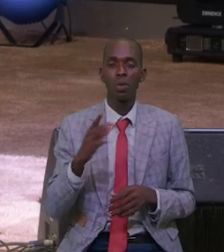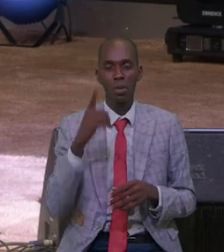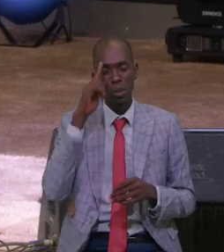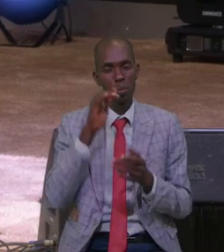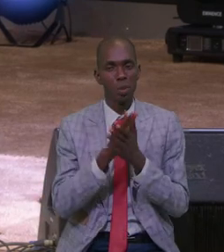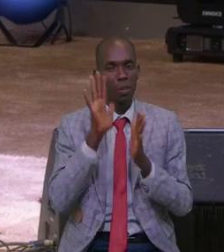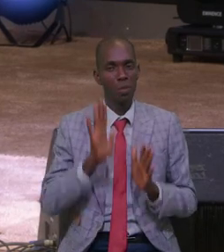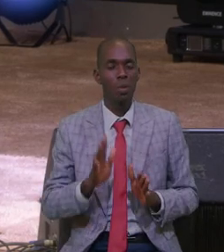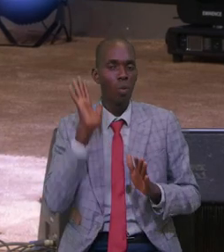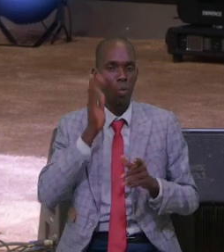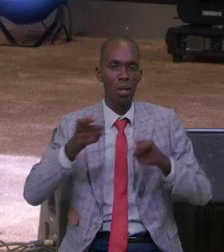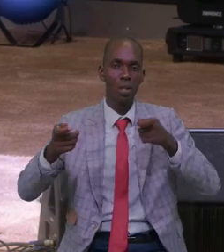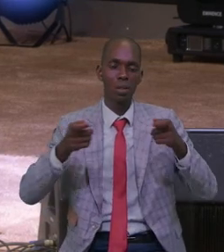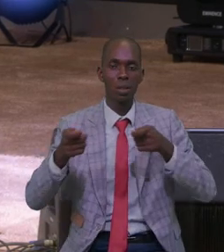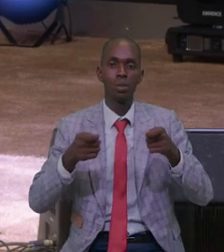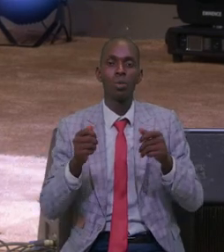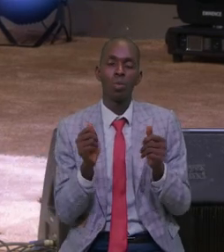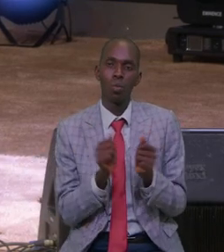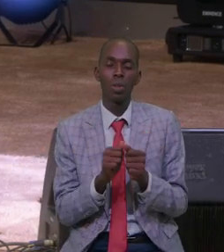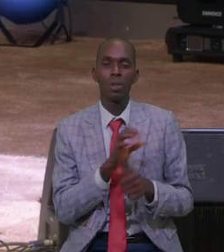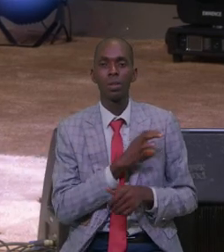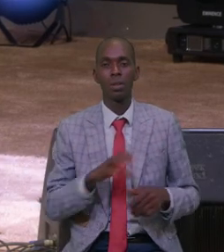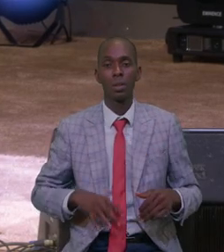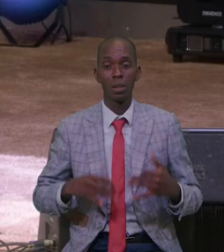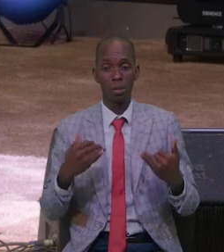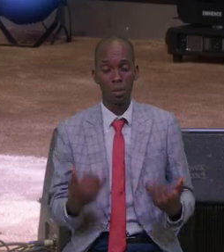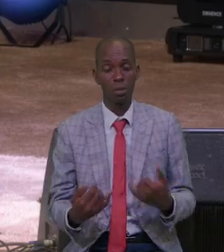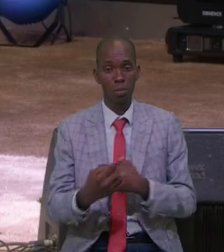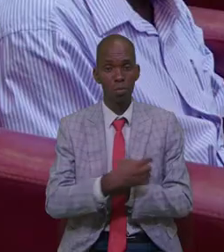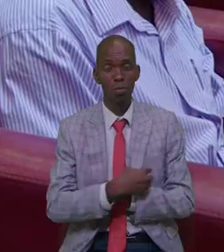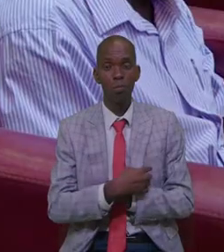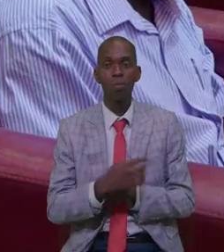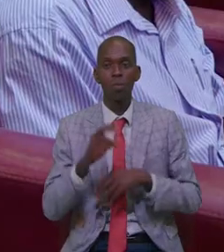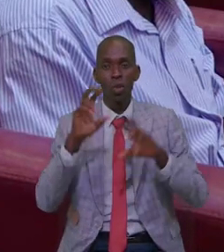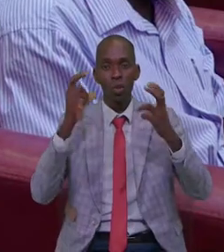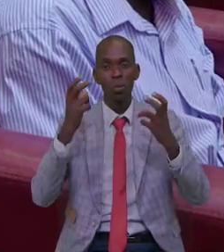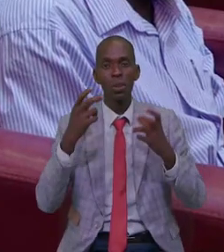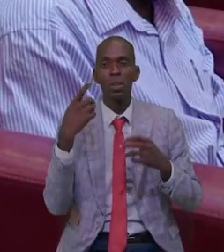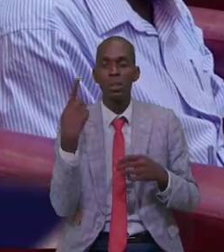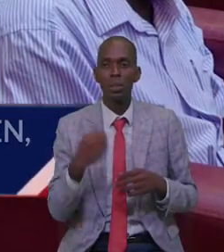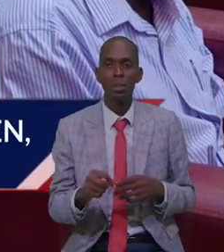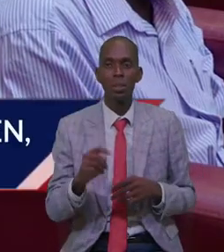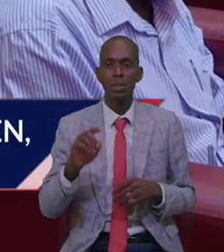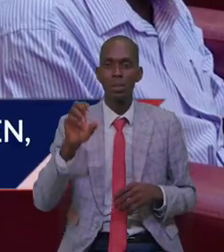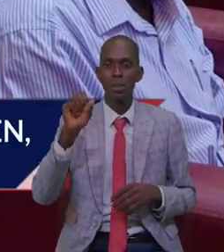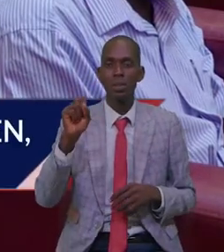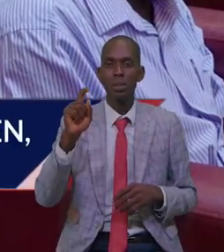him. That's the summary of what we're looking at. Today, we're looking at the striking prophecy of the